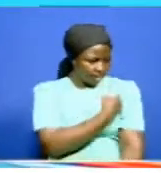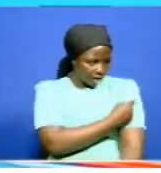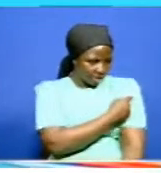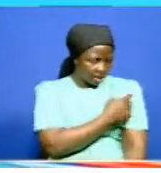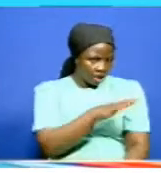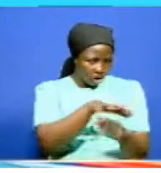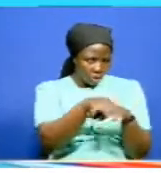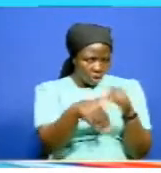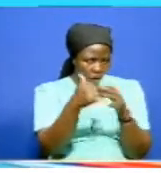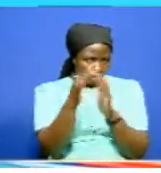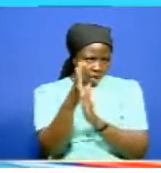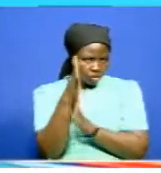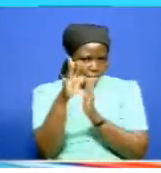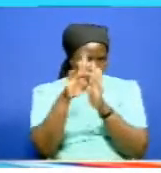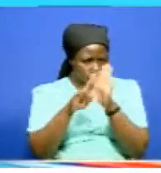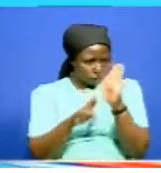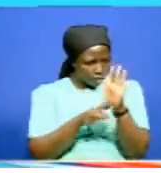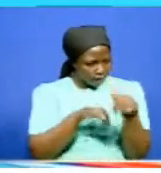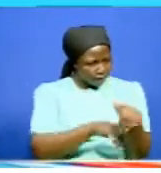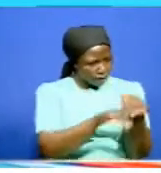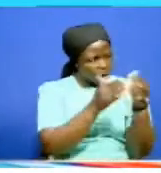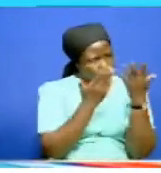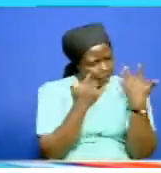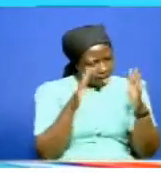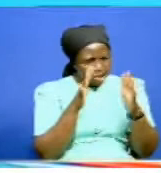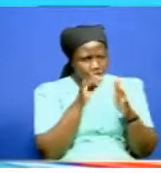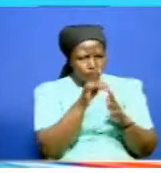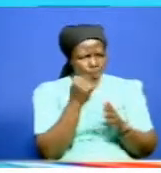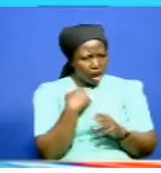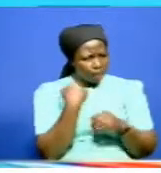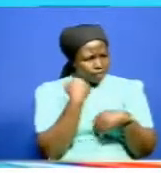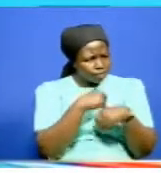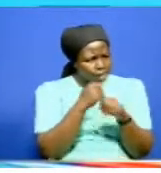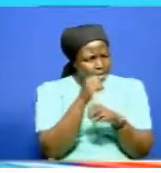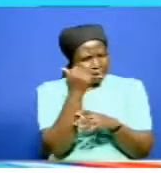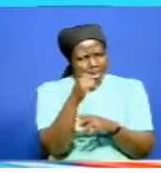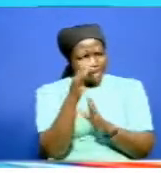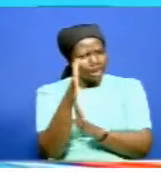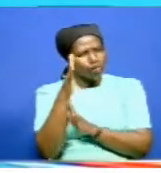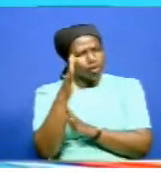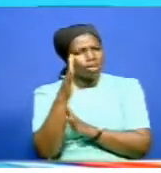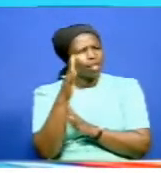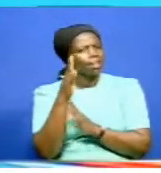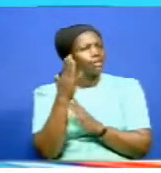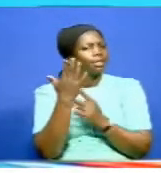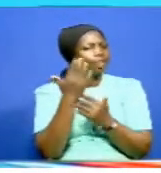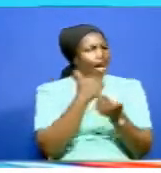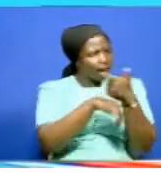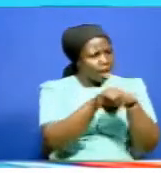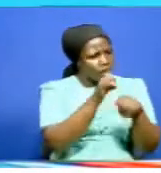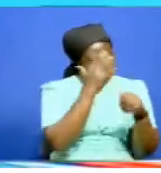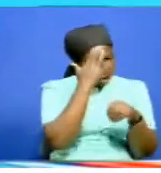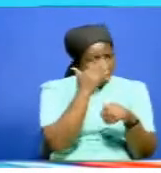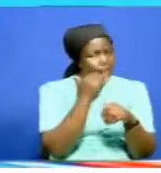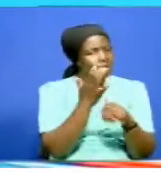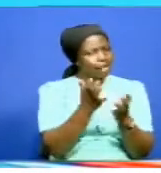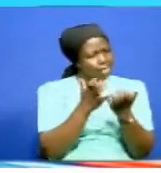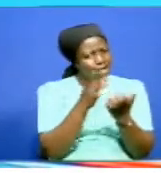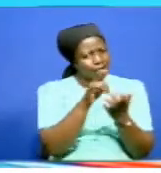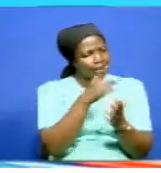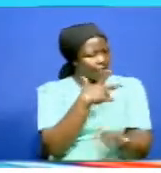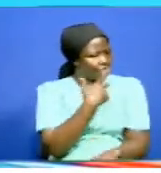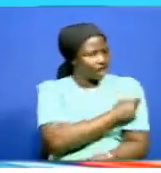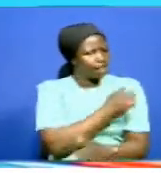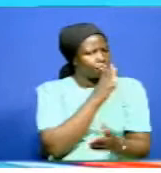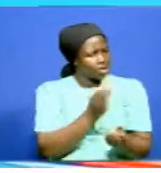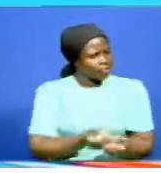all security protocols have been observed? Have you put any security measures? Because of course we need these vaccines even to the deepest and most